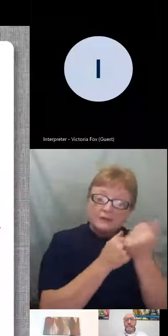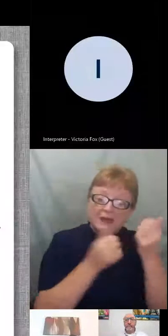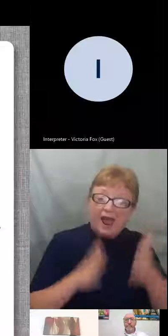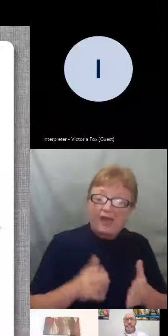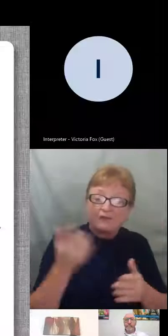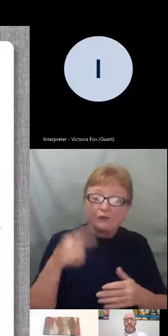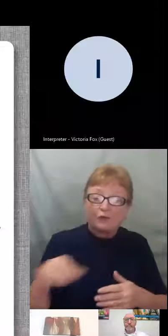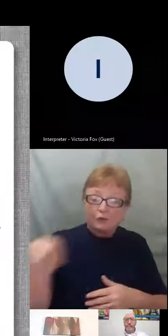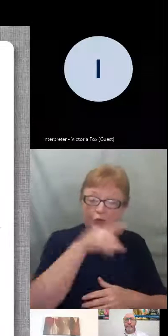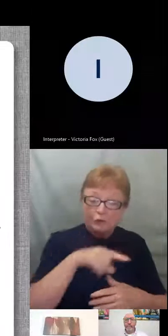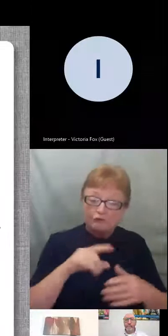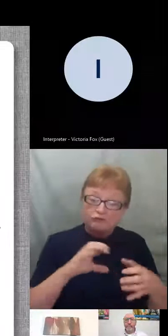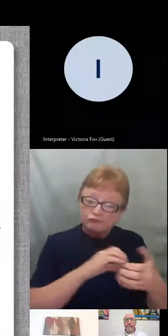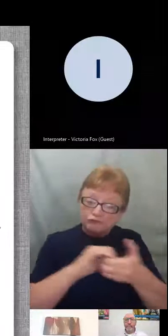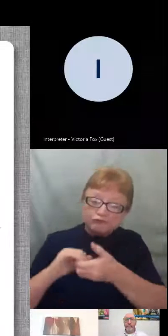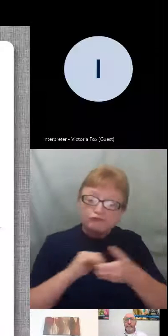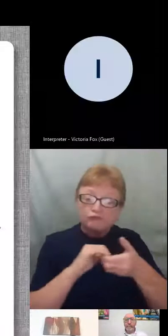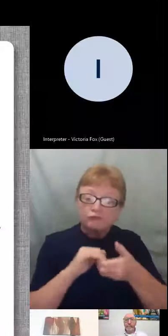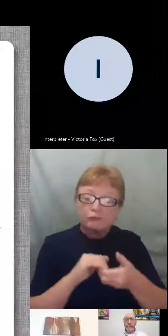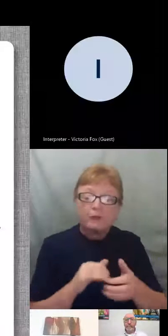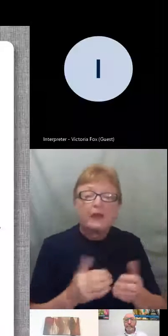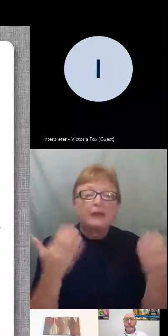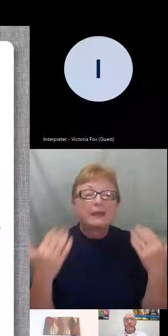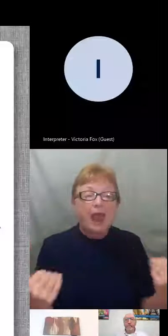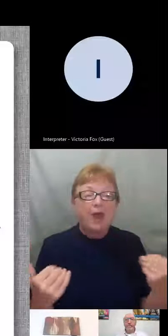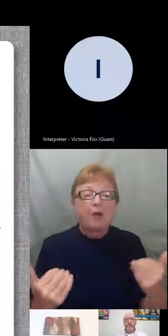Now we are going to hear from Amy.